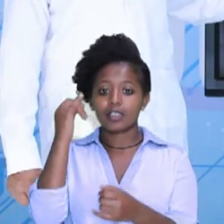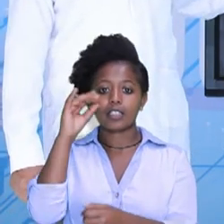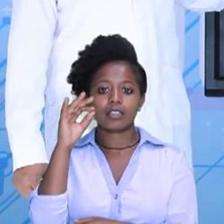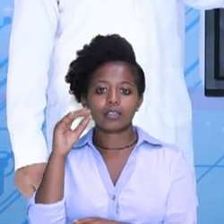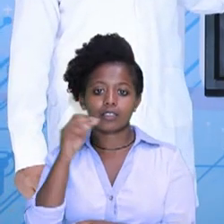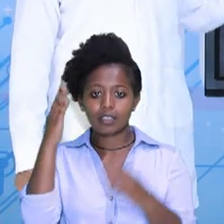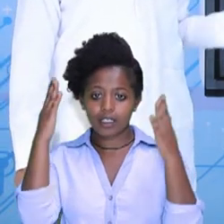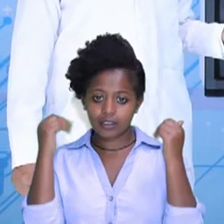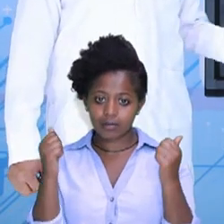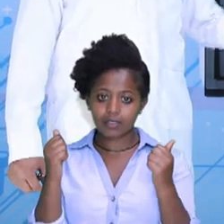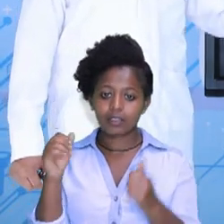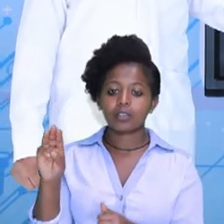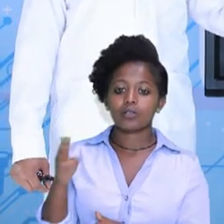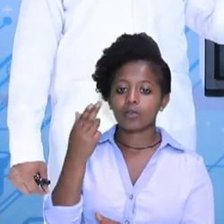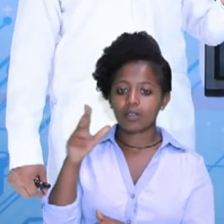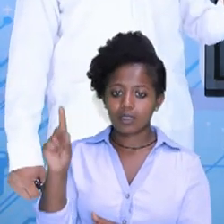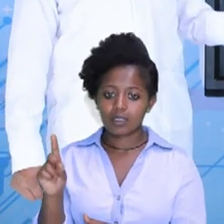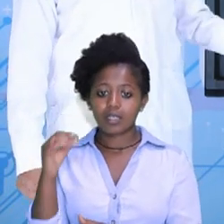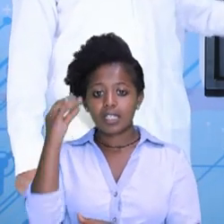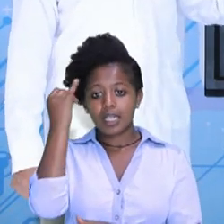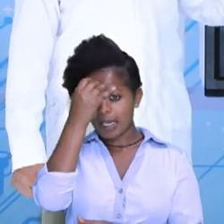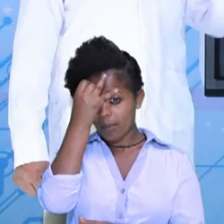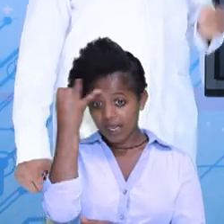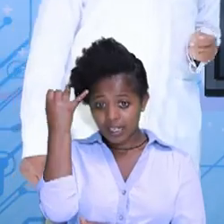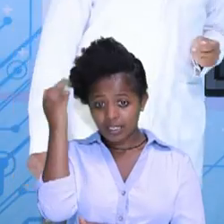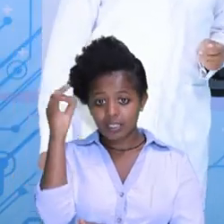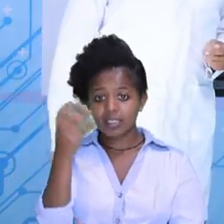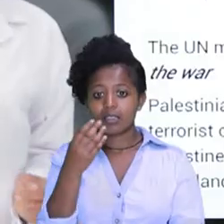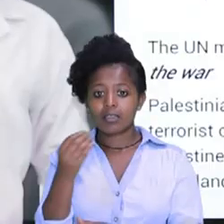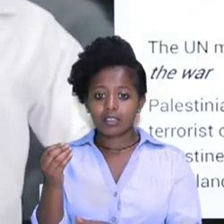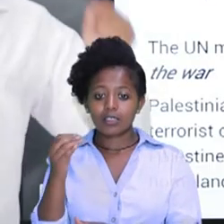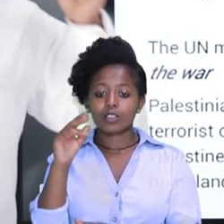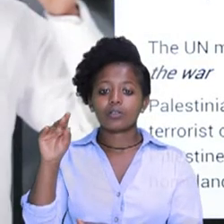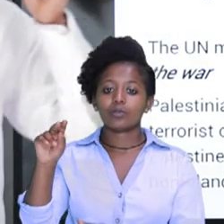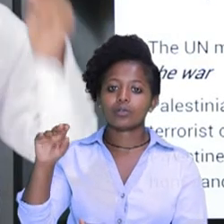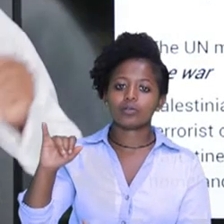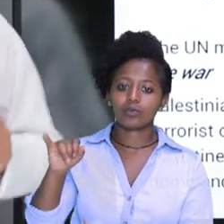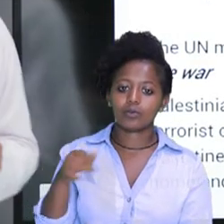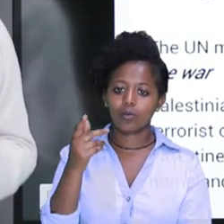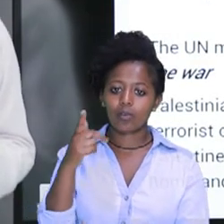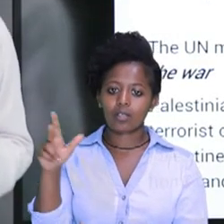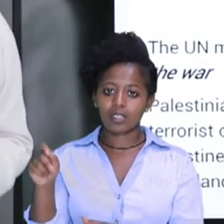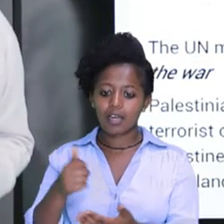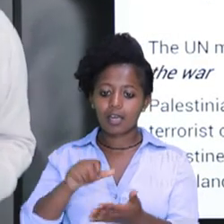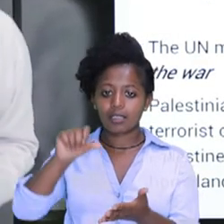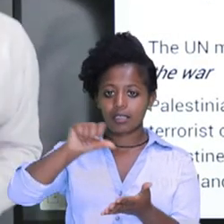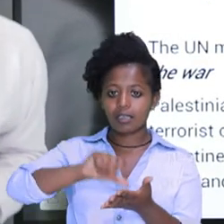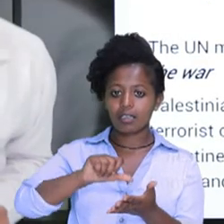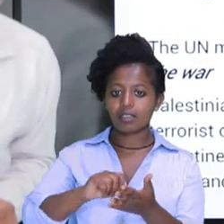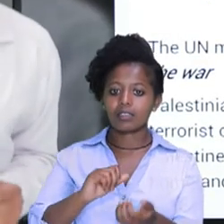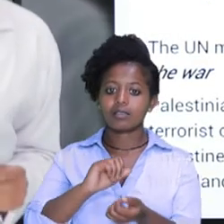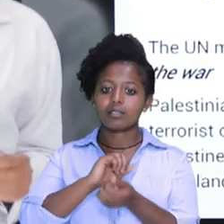Egypt, Syria, Lebanon, Transjordan, and Iraq, declared